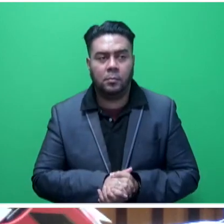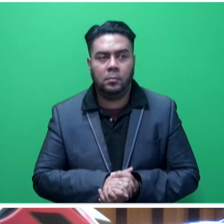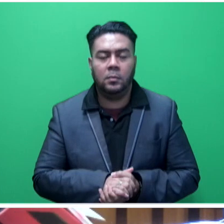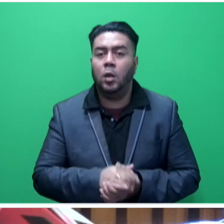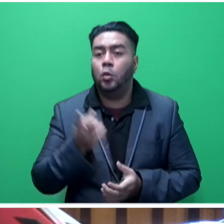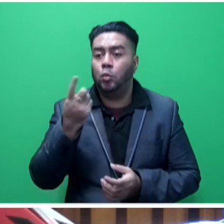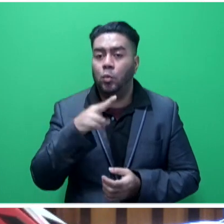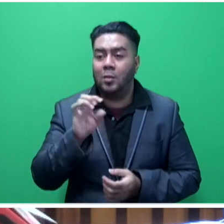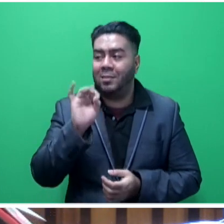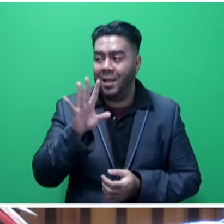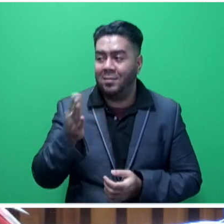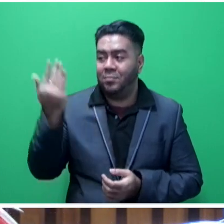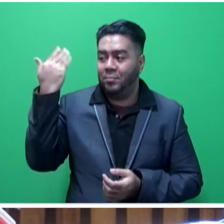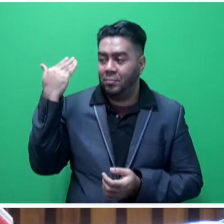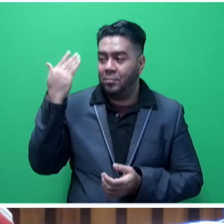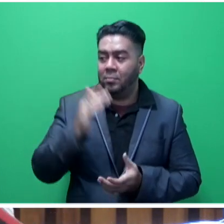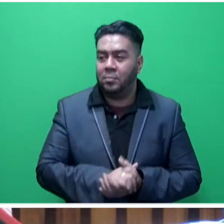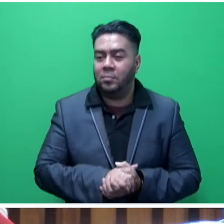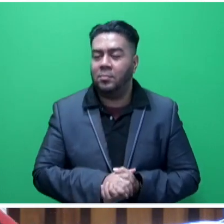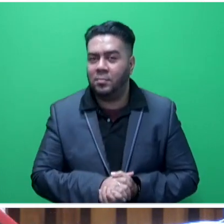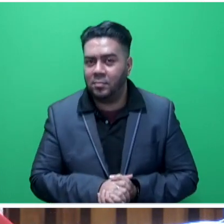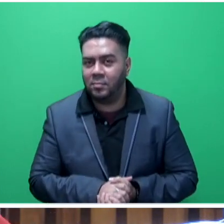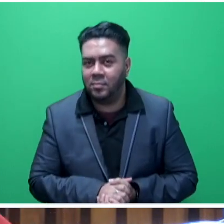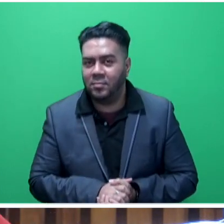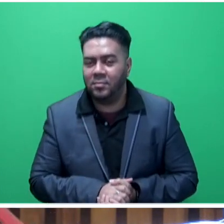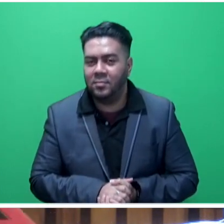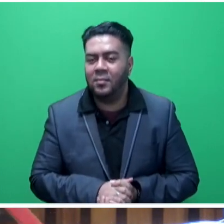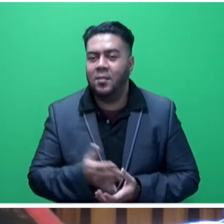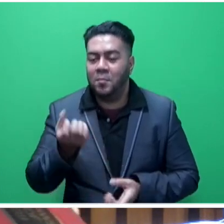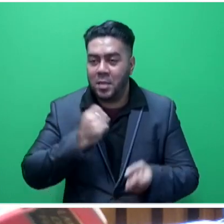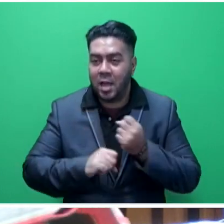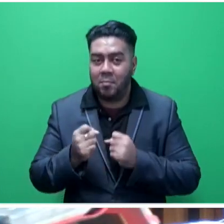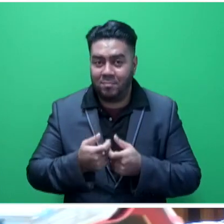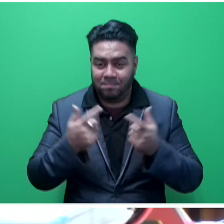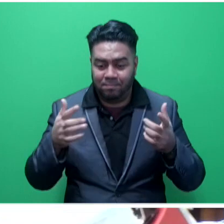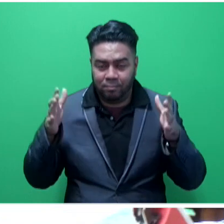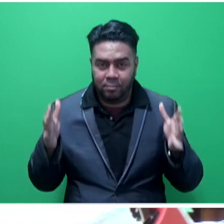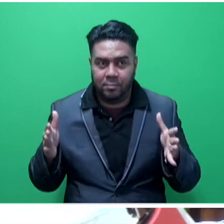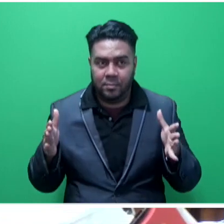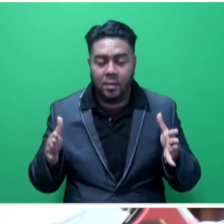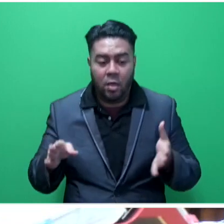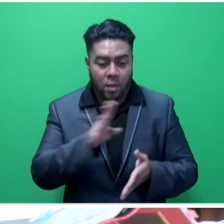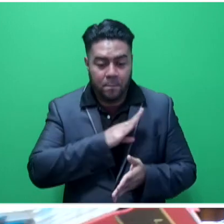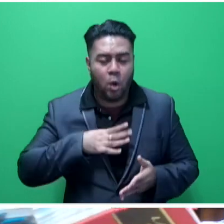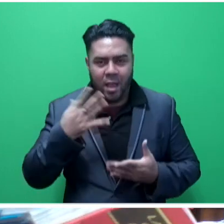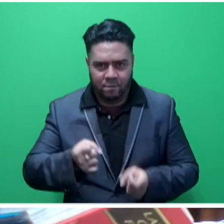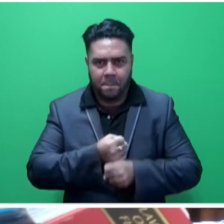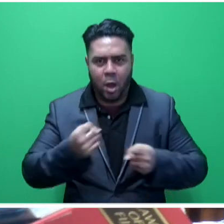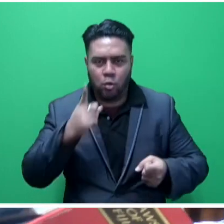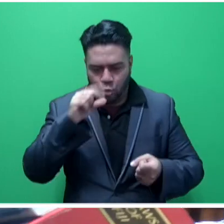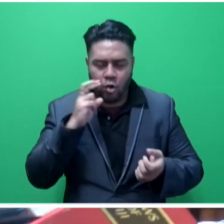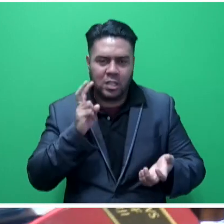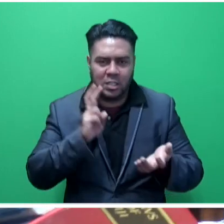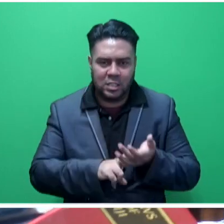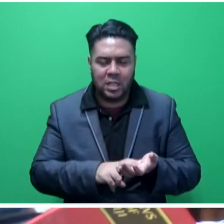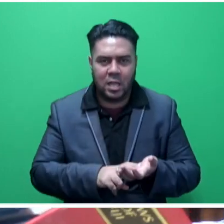2010, as we know, a lot of these settlements are now becoming quite large. The board shall have the power to register iTaukei